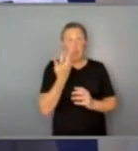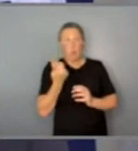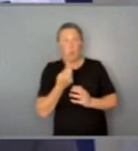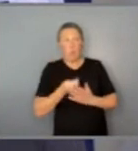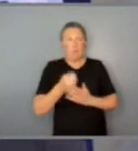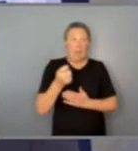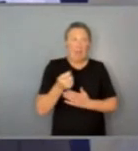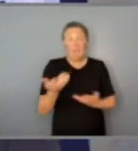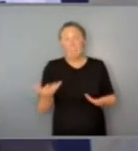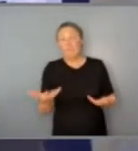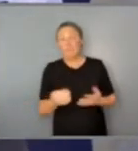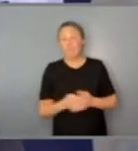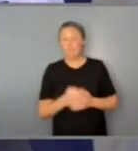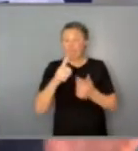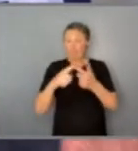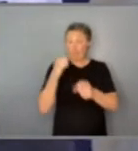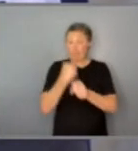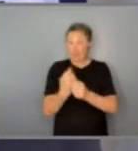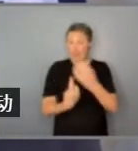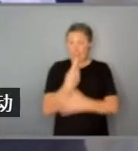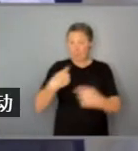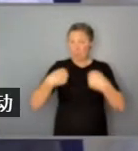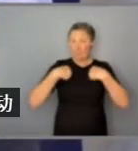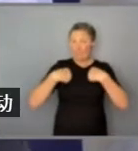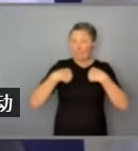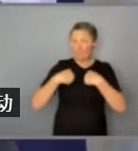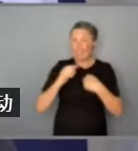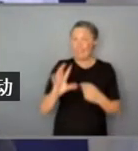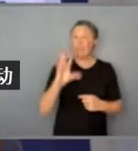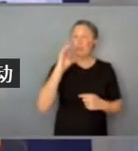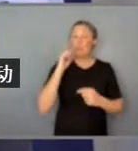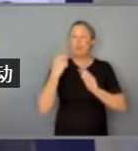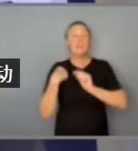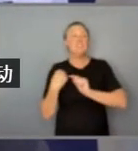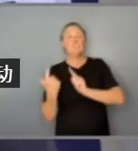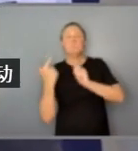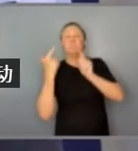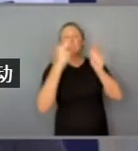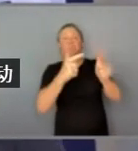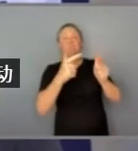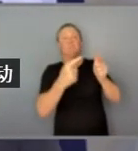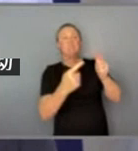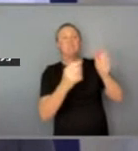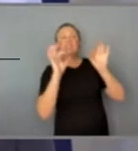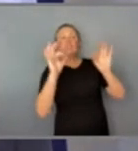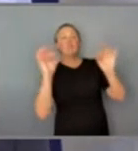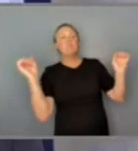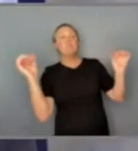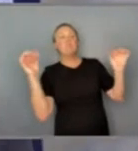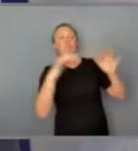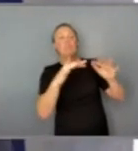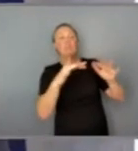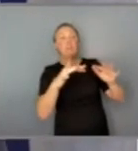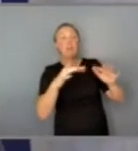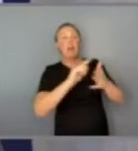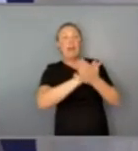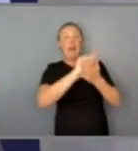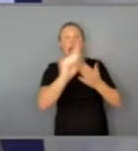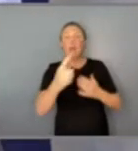I was in this situation last week. I had been at an event where I was informed that I'd met someone who had